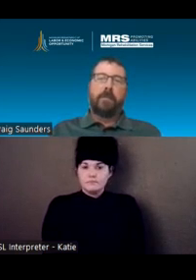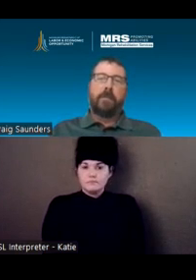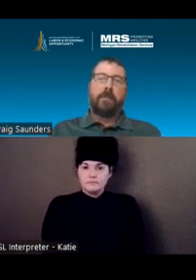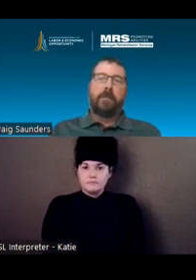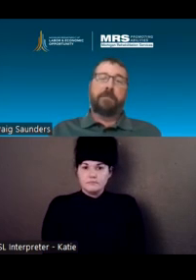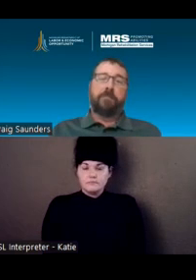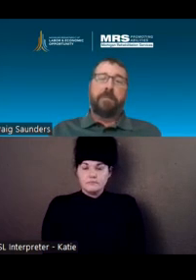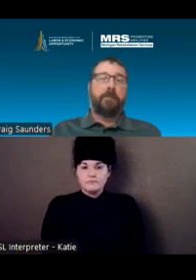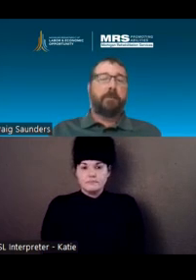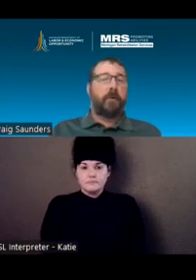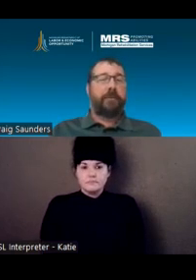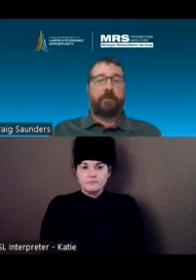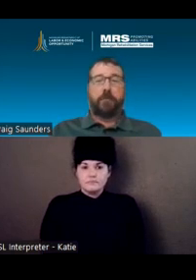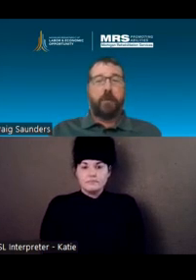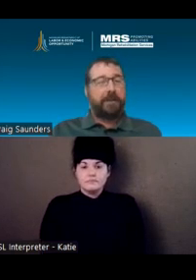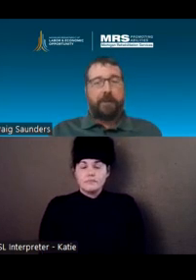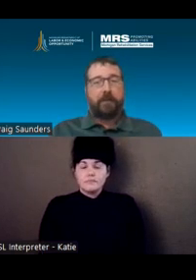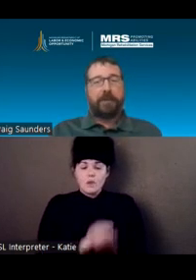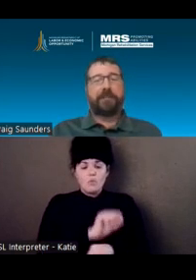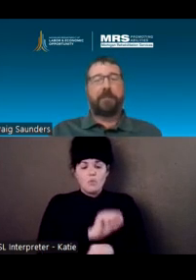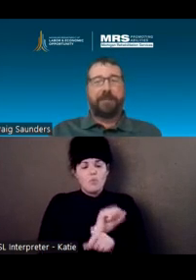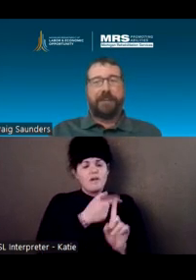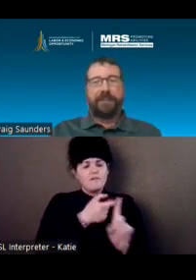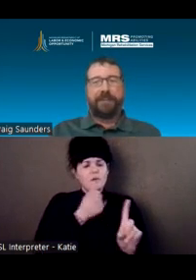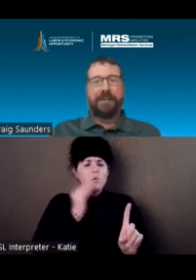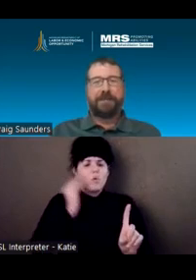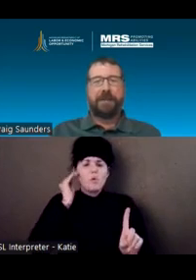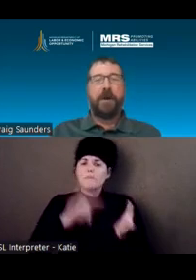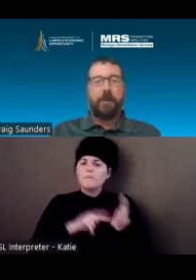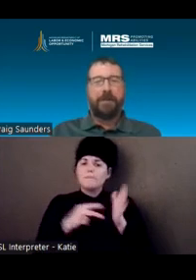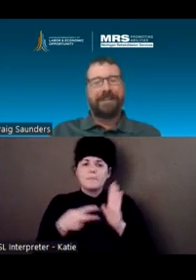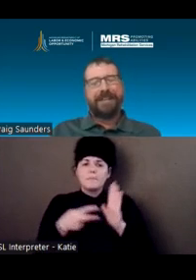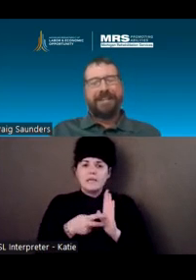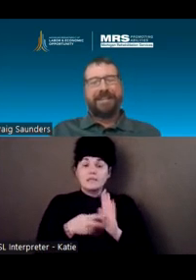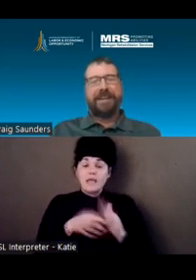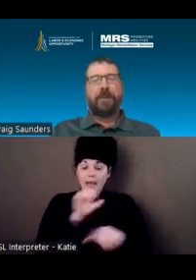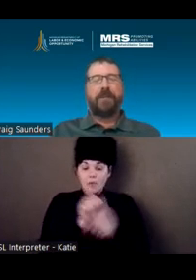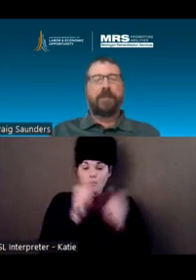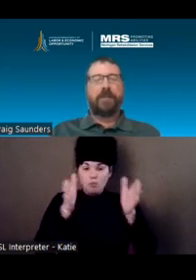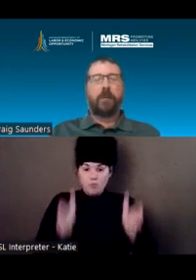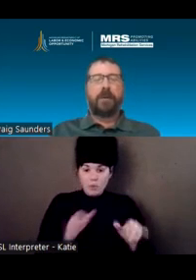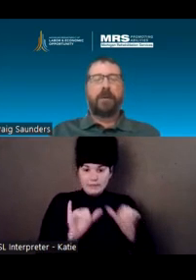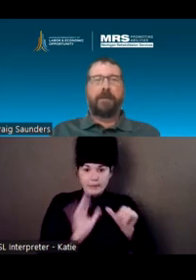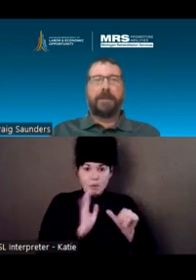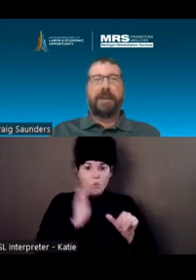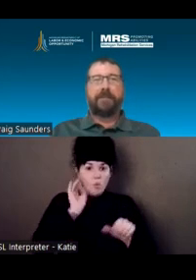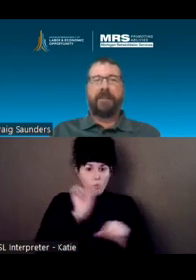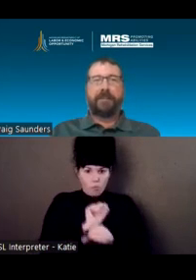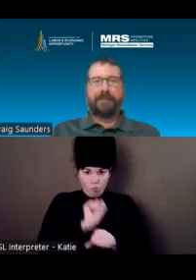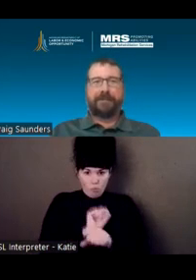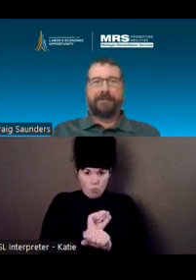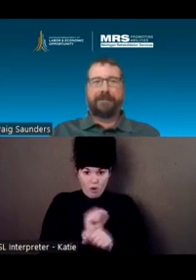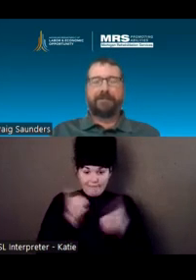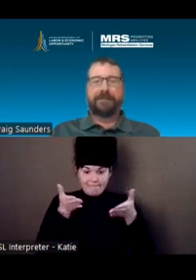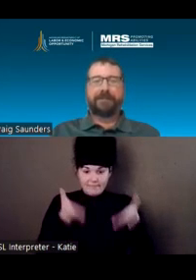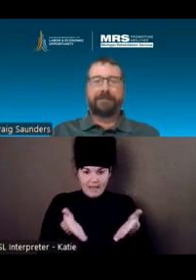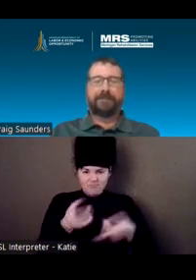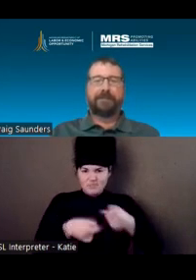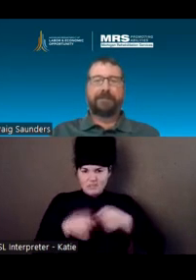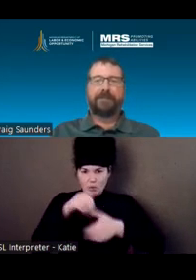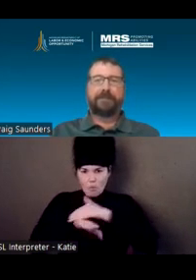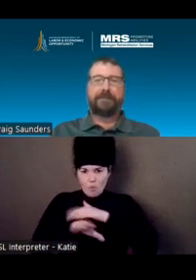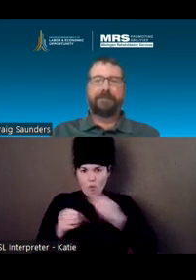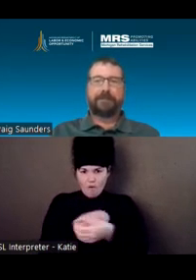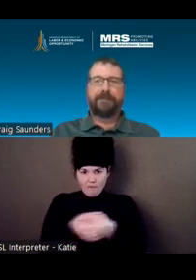Work from home means an employee is working from their place of residence, from home, rather than working from the office.